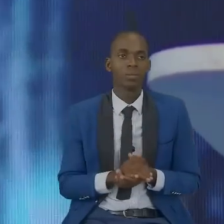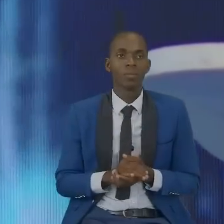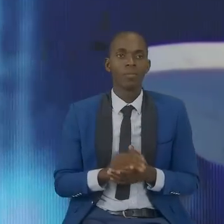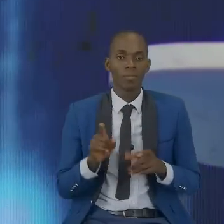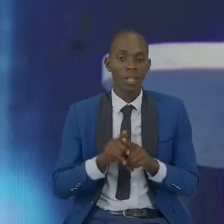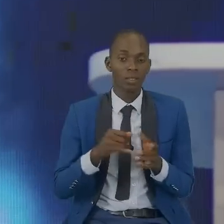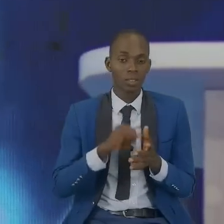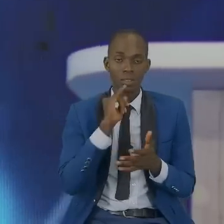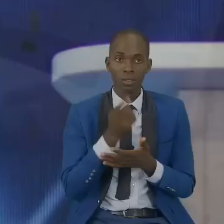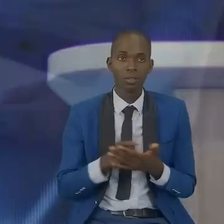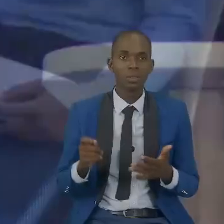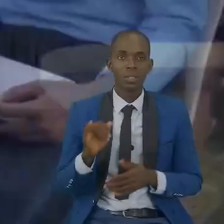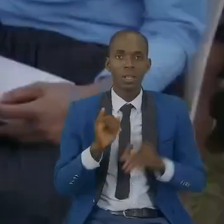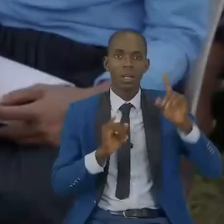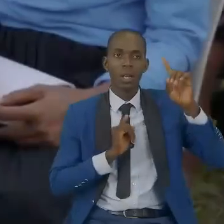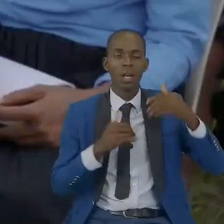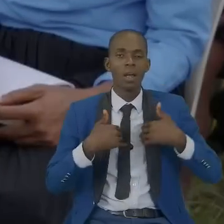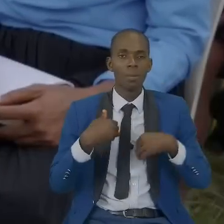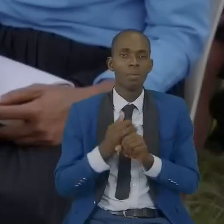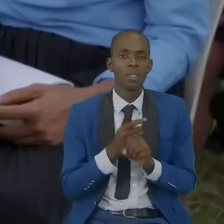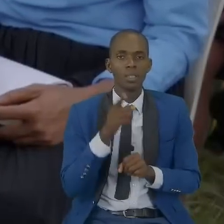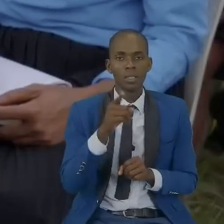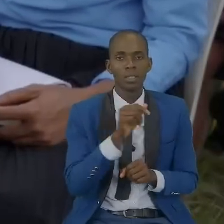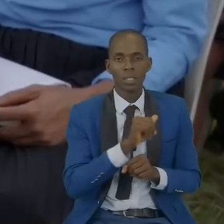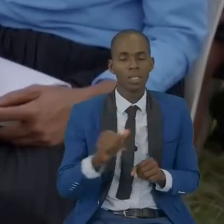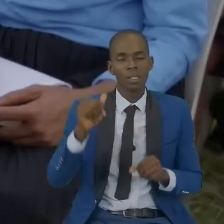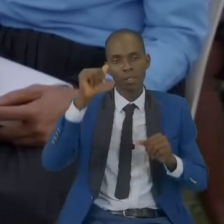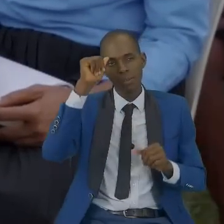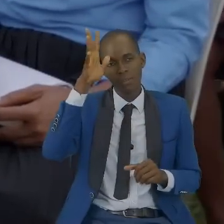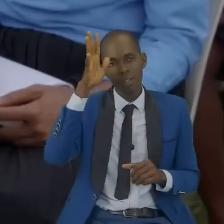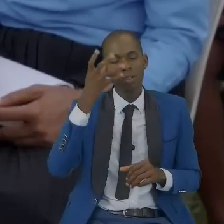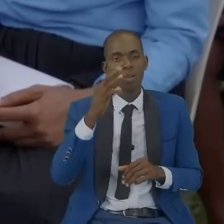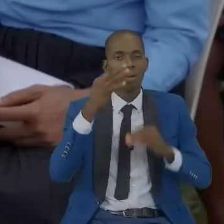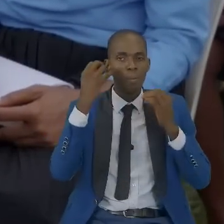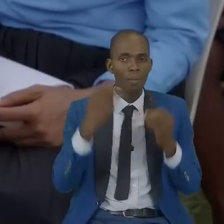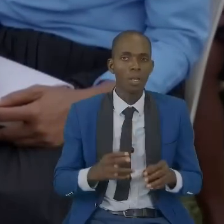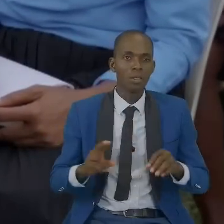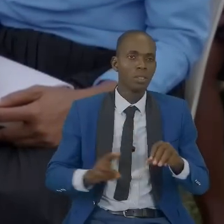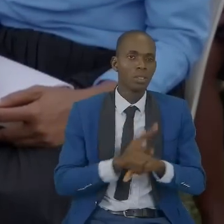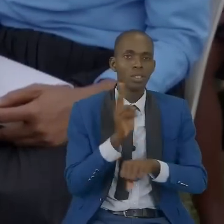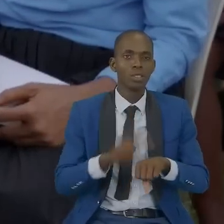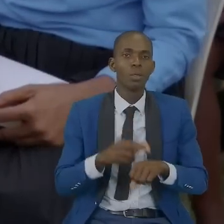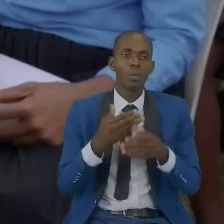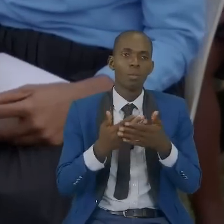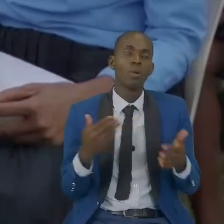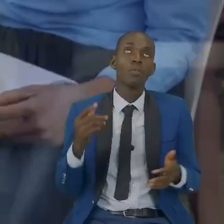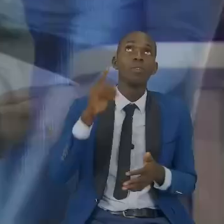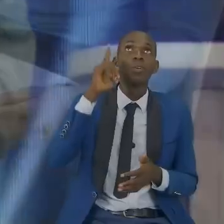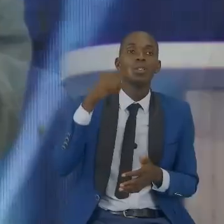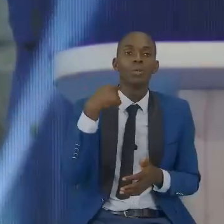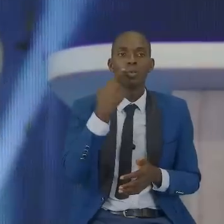is written, I have made thee a father of many nations before him whom